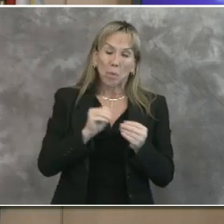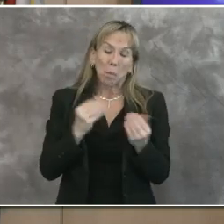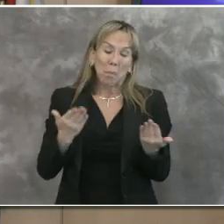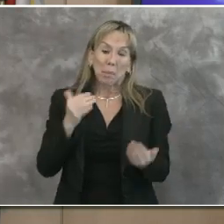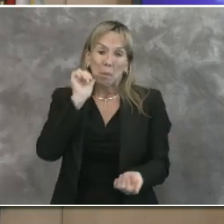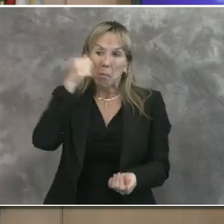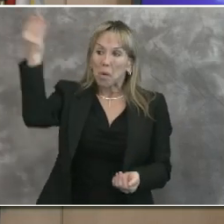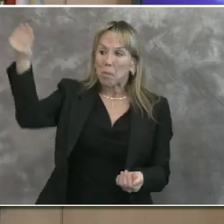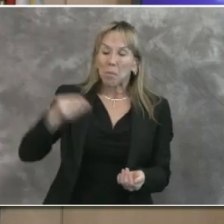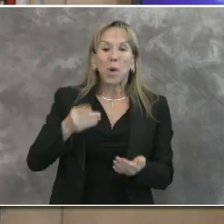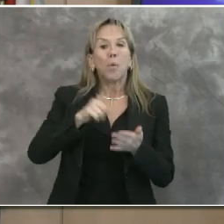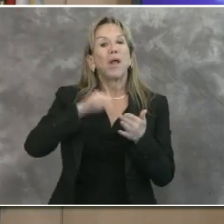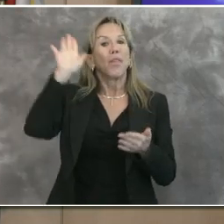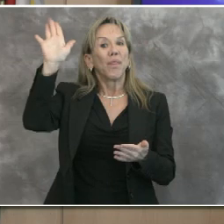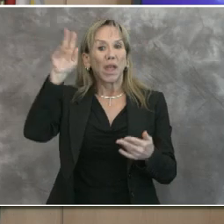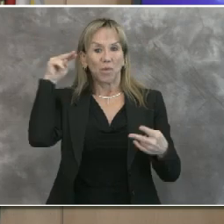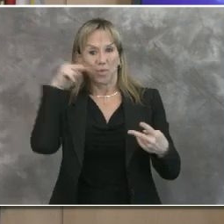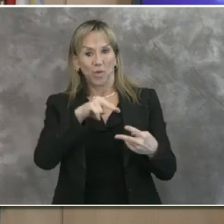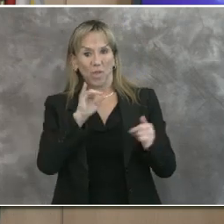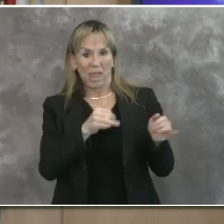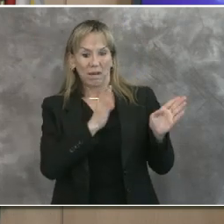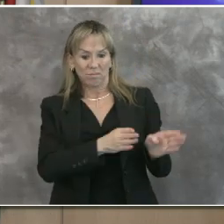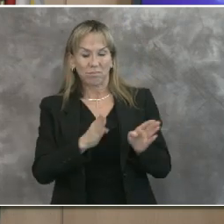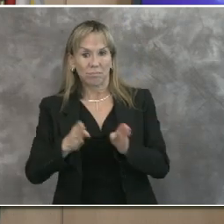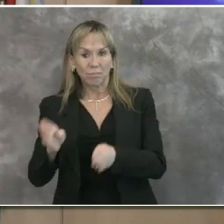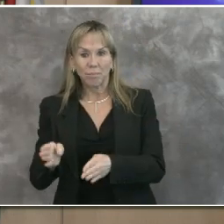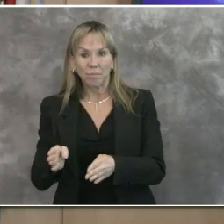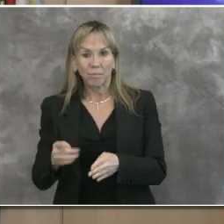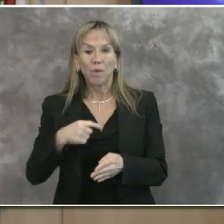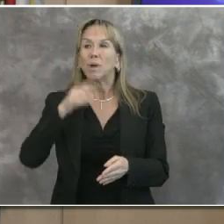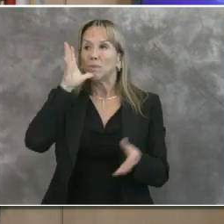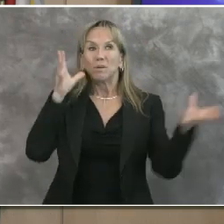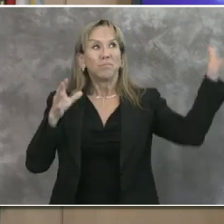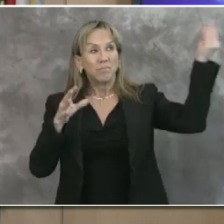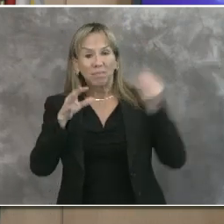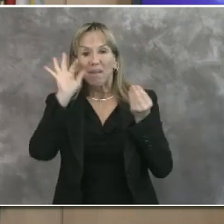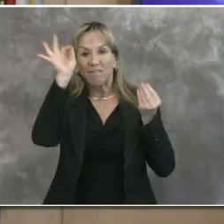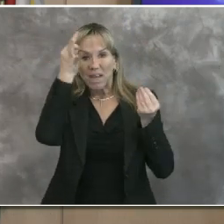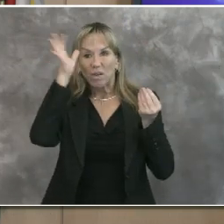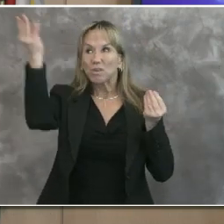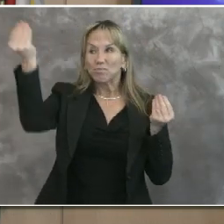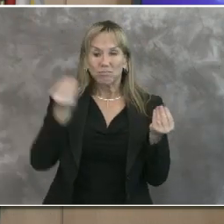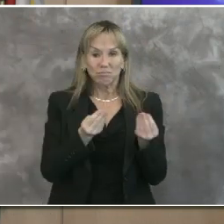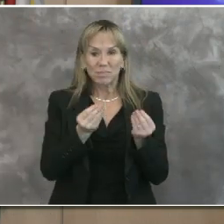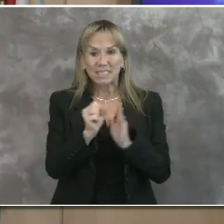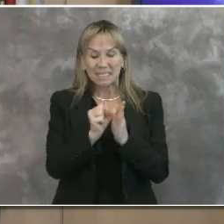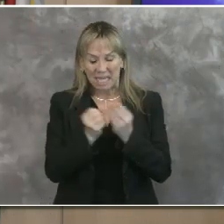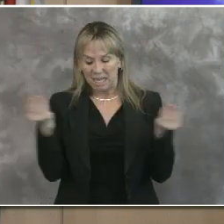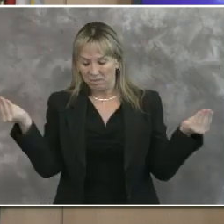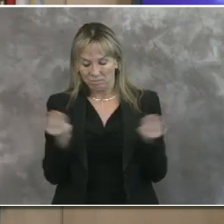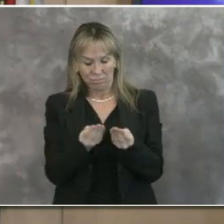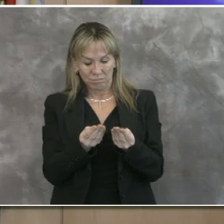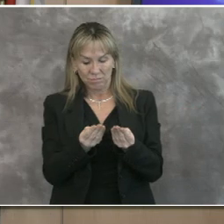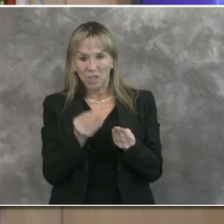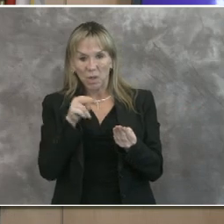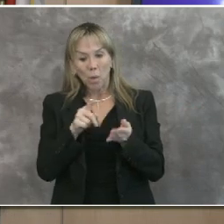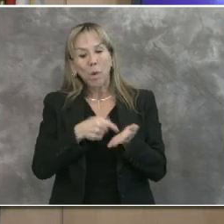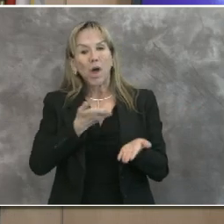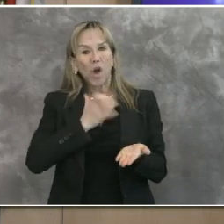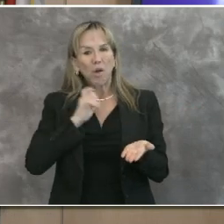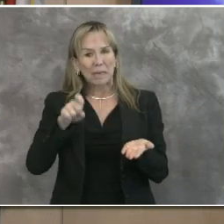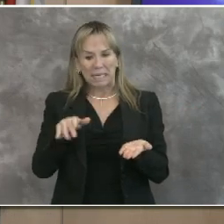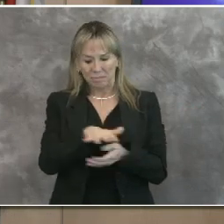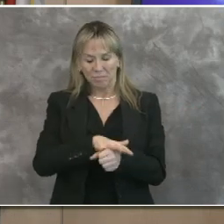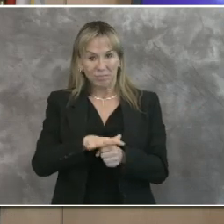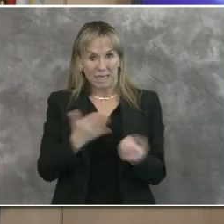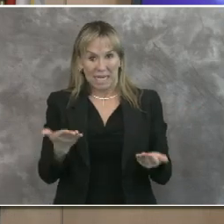what they see as those key measurements. We will take those, the federal ones and the state ones. We will assess our situation locally, and